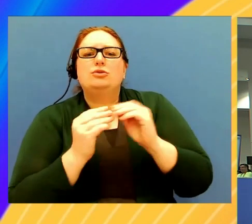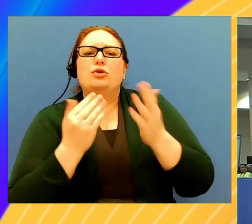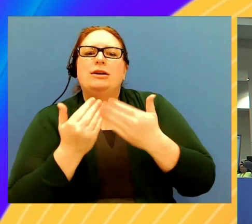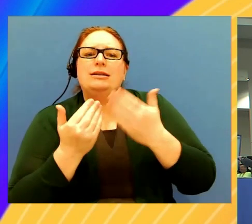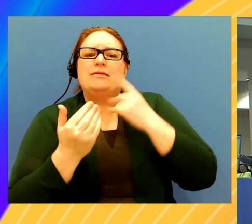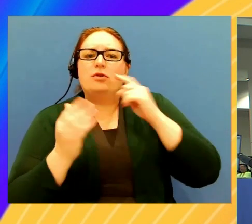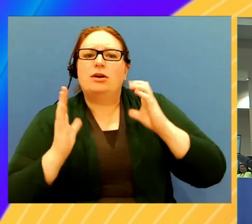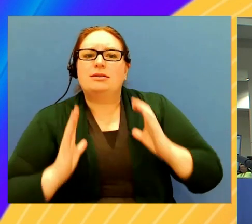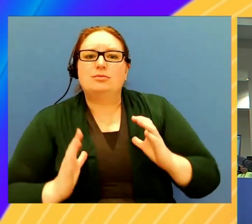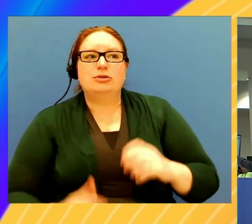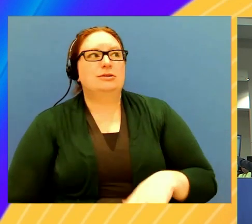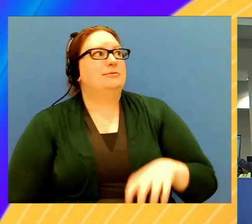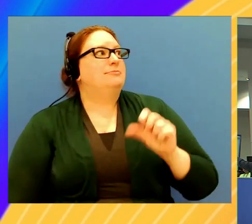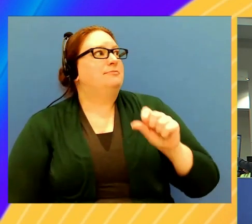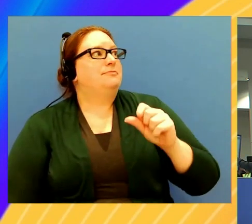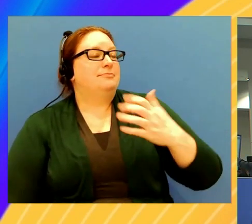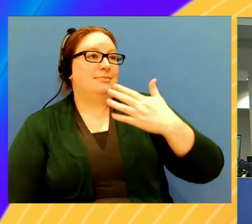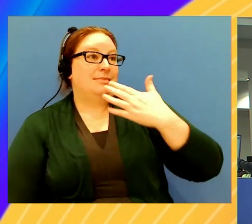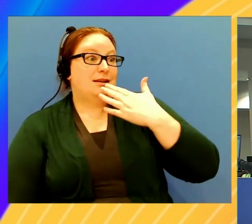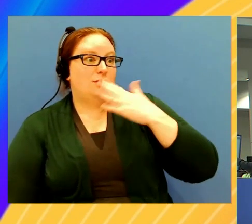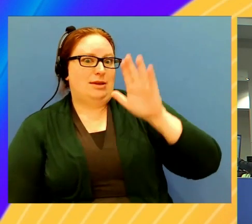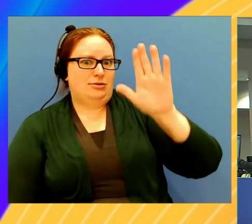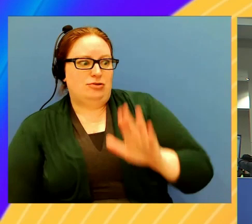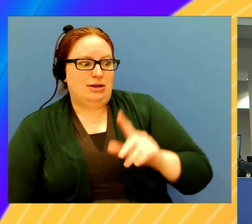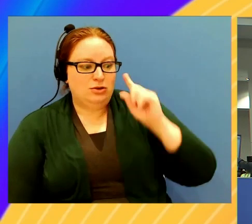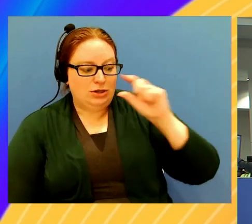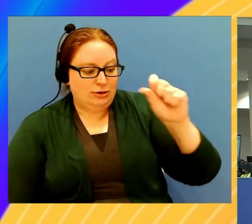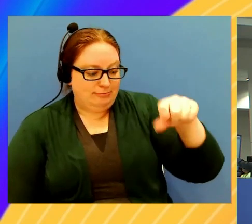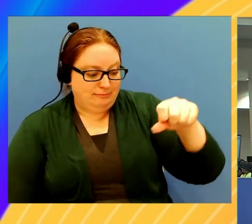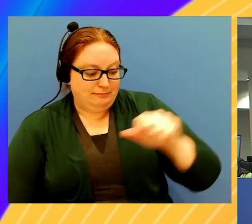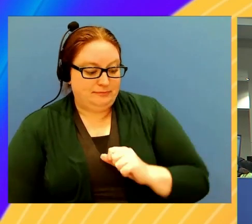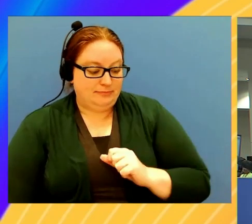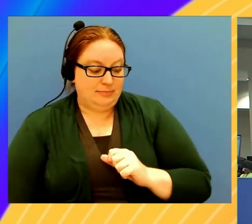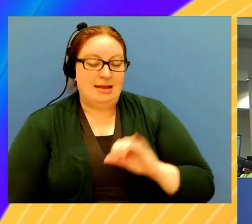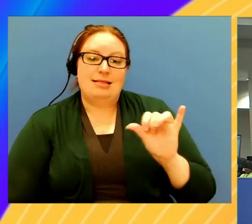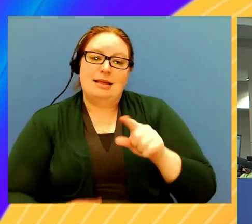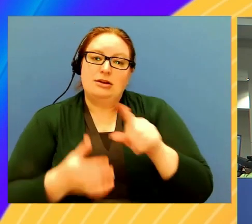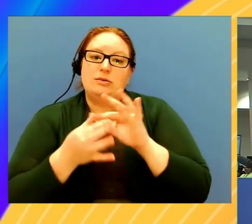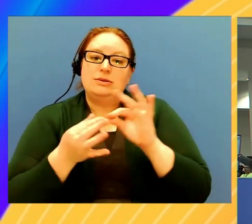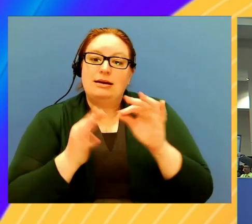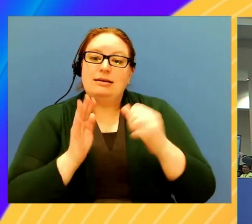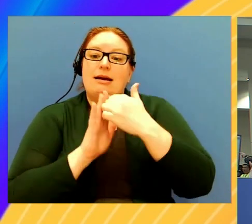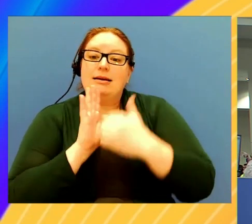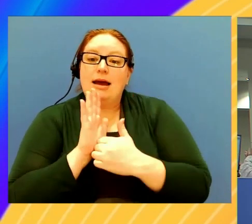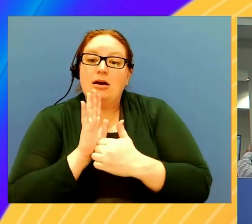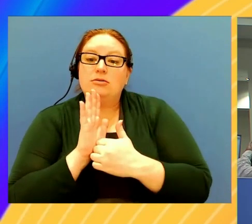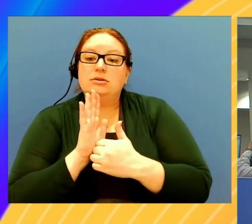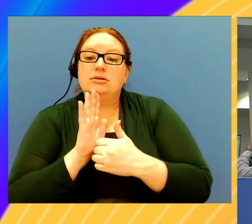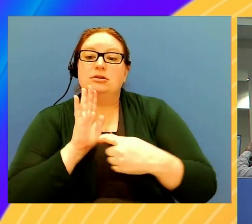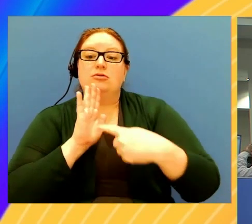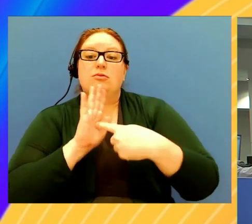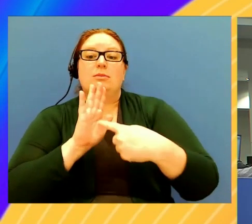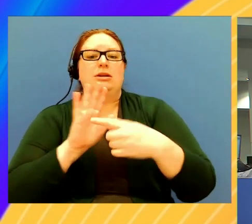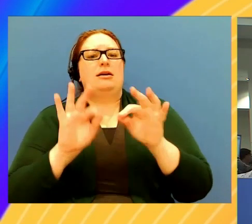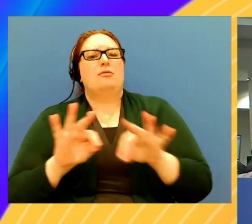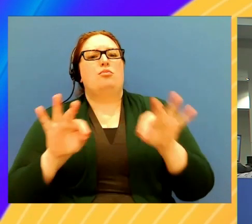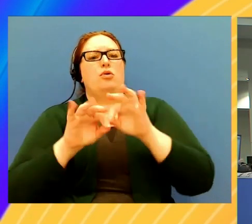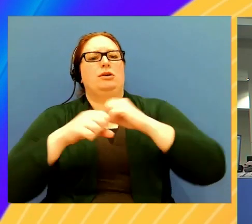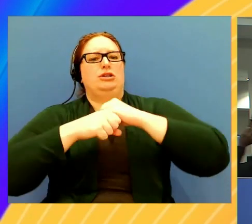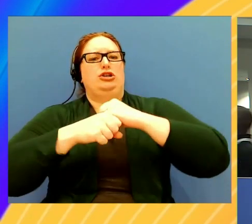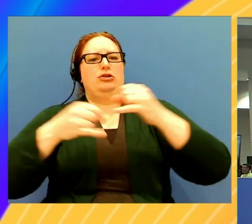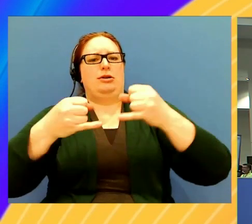Thank you. That's great to hear. Yeah, so I mean, as you said, accounts represent important security boundary for